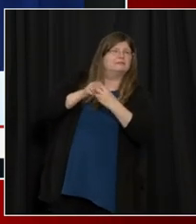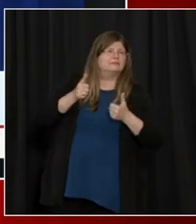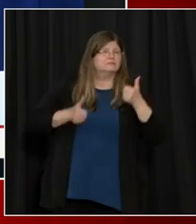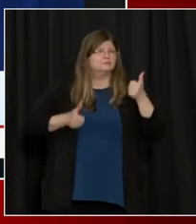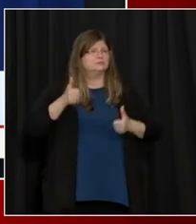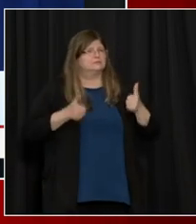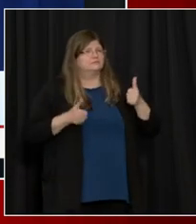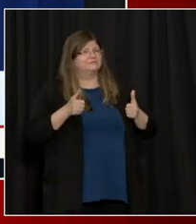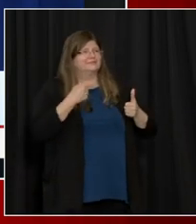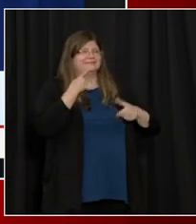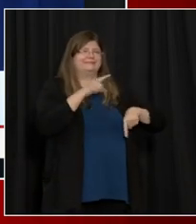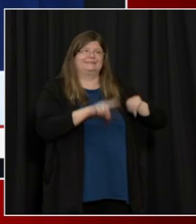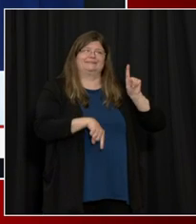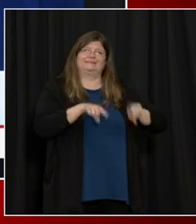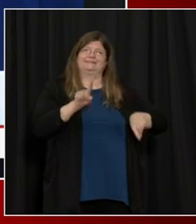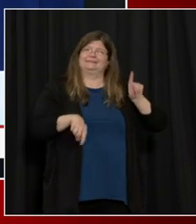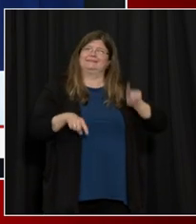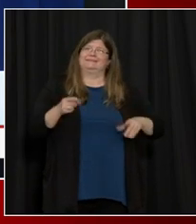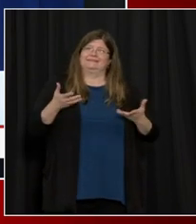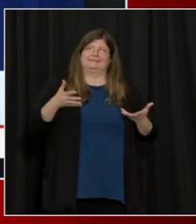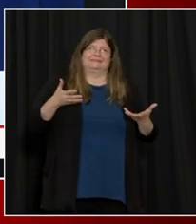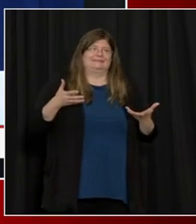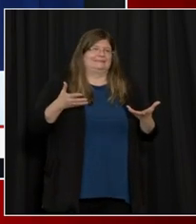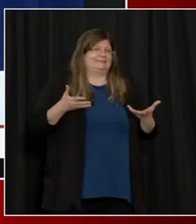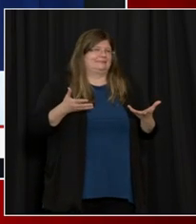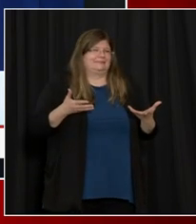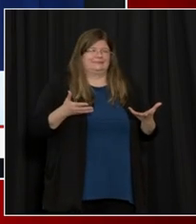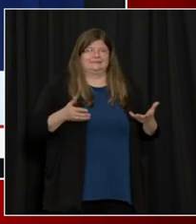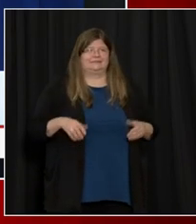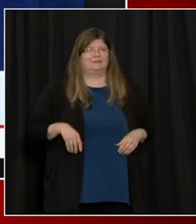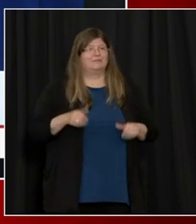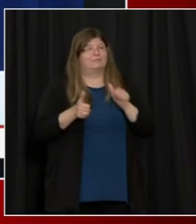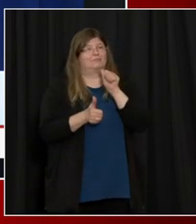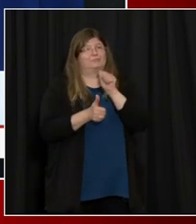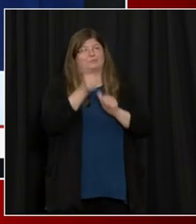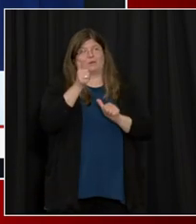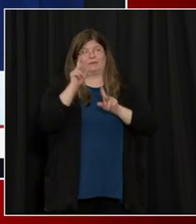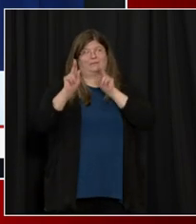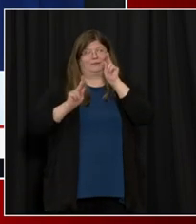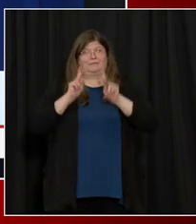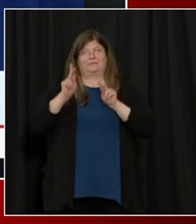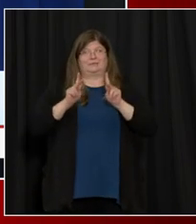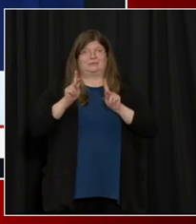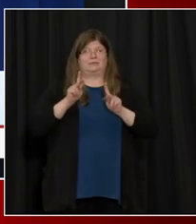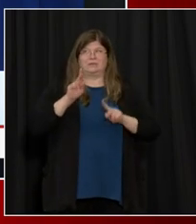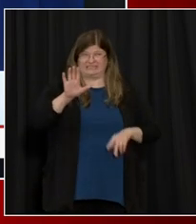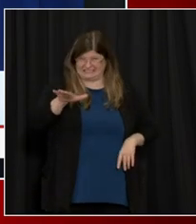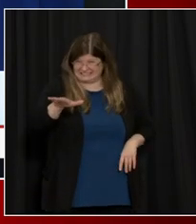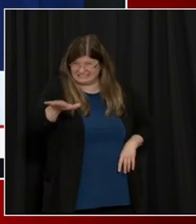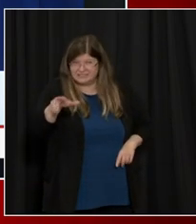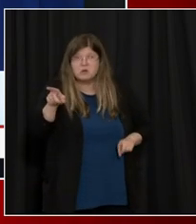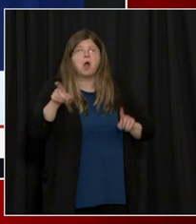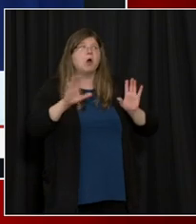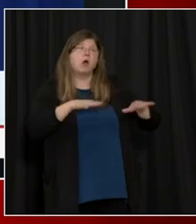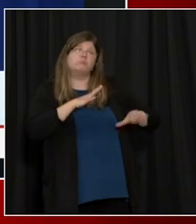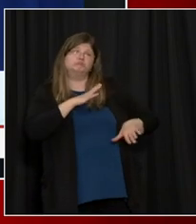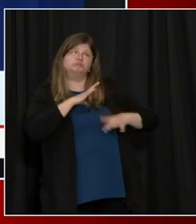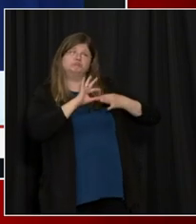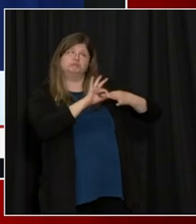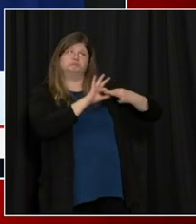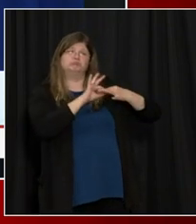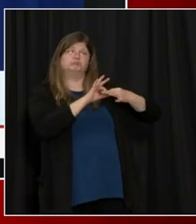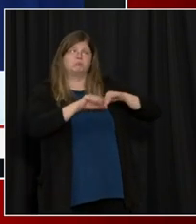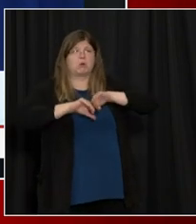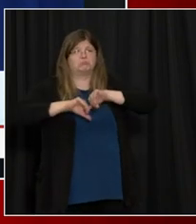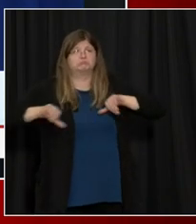being the same, because they're not. Most of the folks we come across are being very compliant with police orders, and then we have pockets of